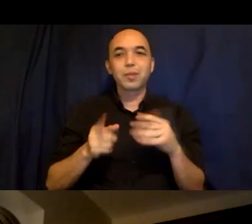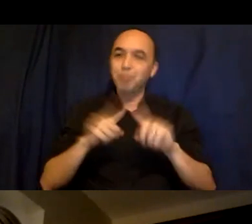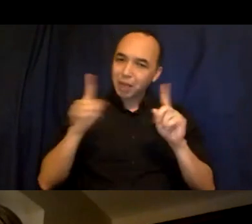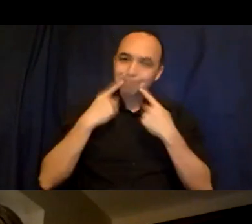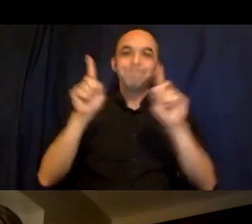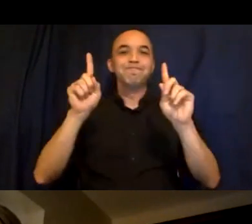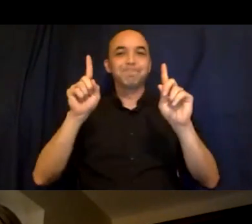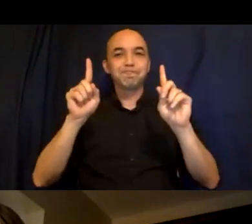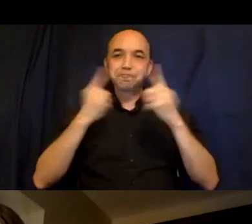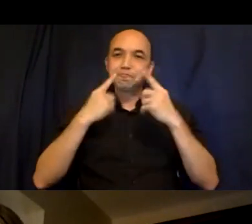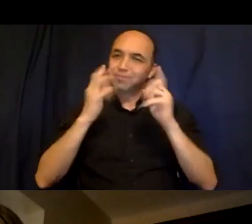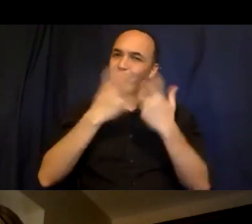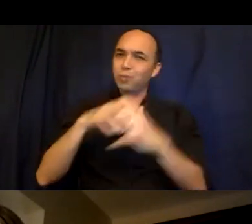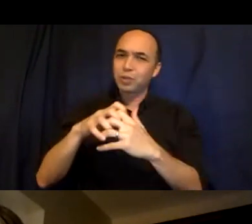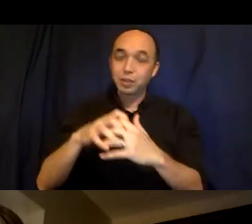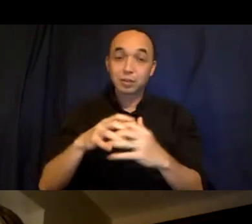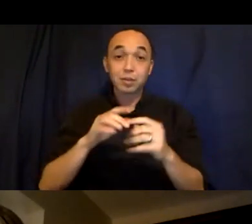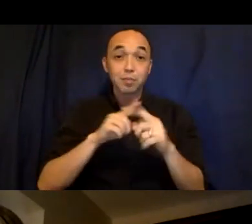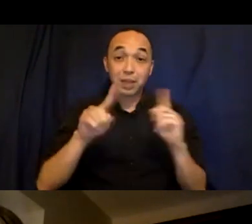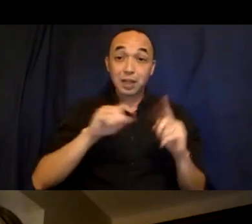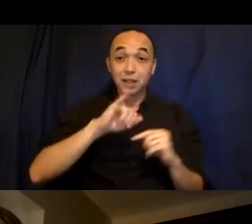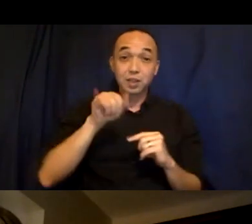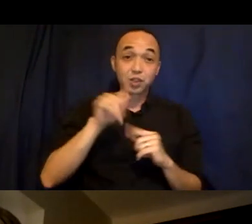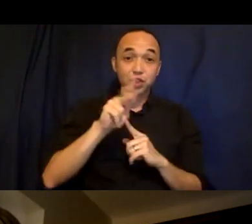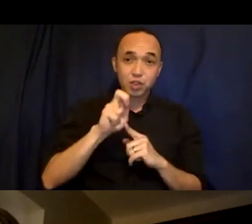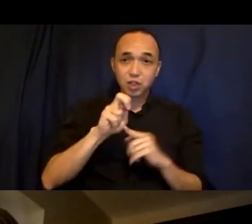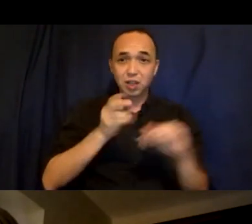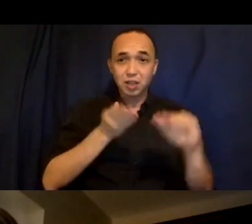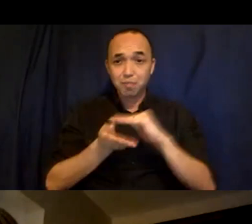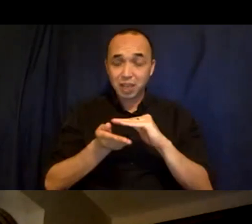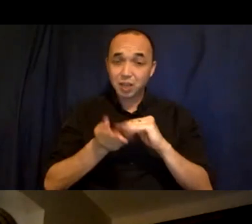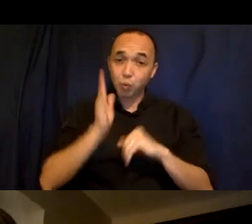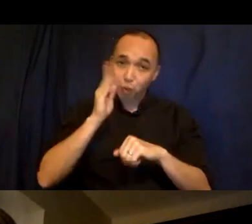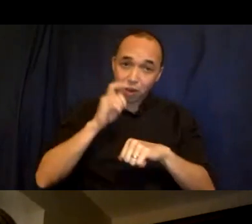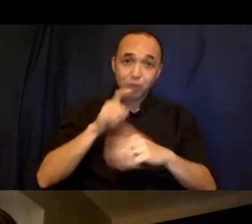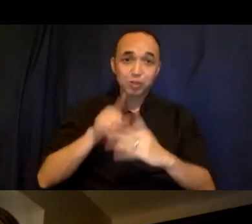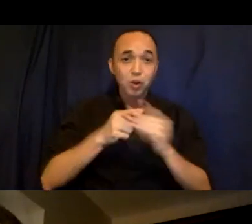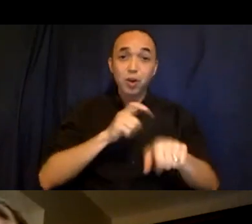it work. But, Jake and Bake, if it's prompt, if not anything else.